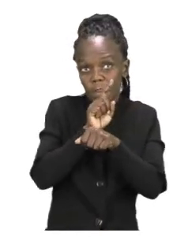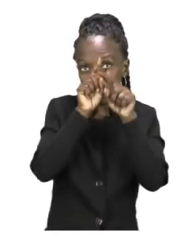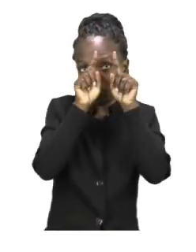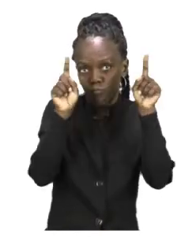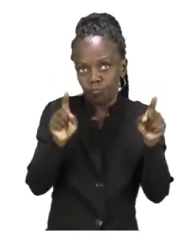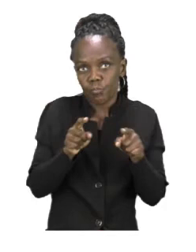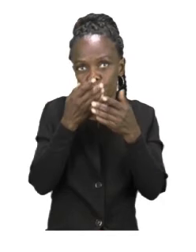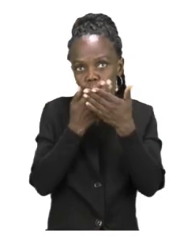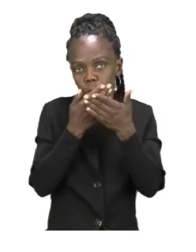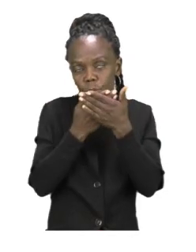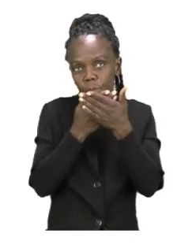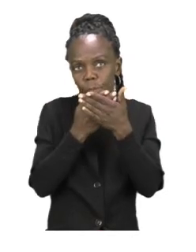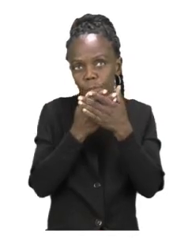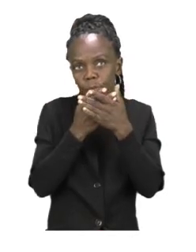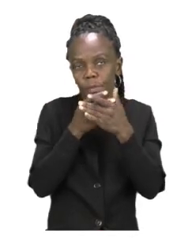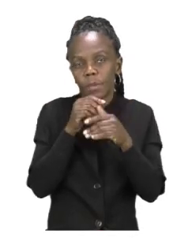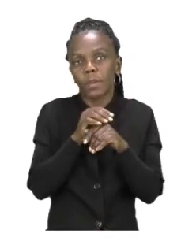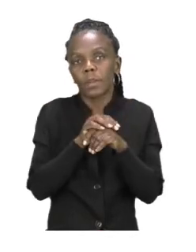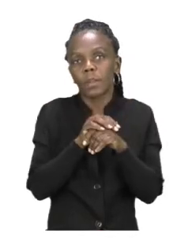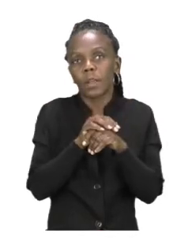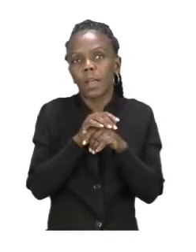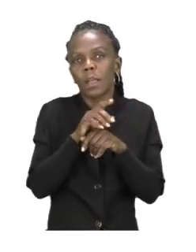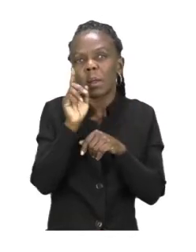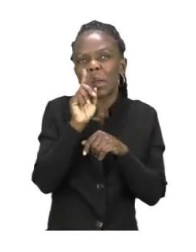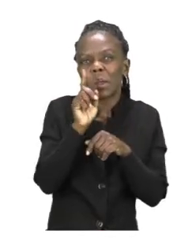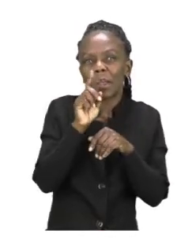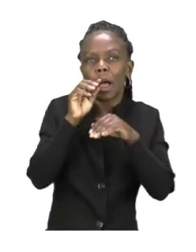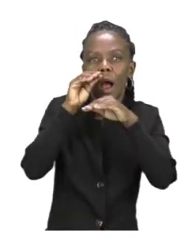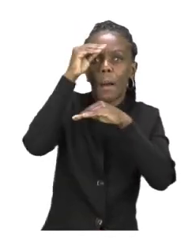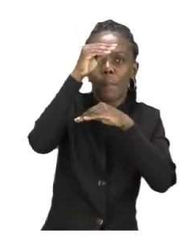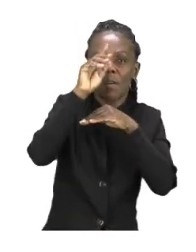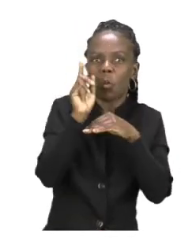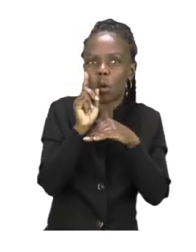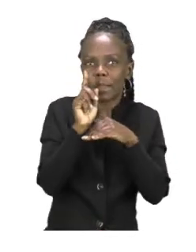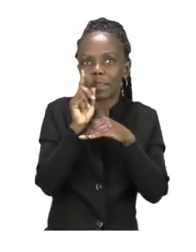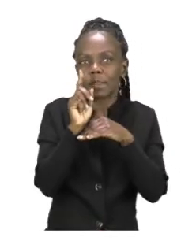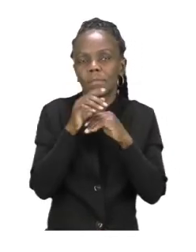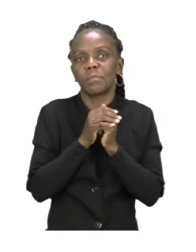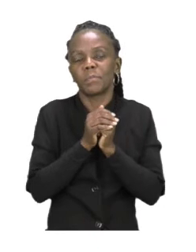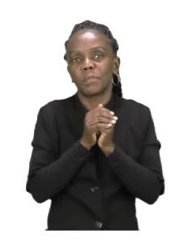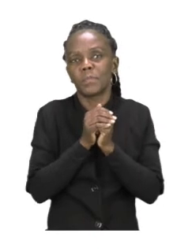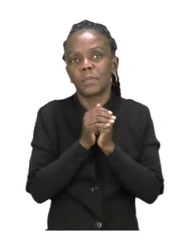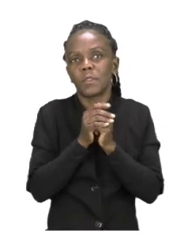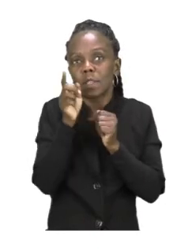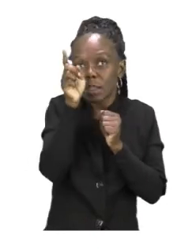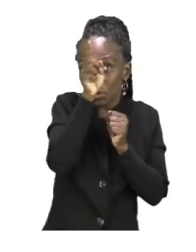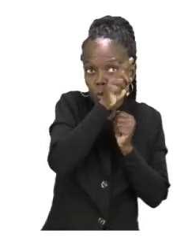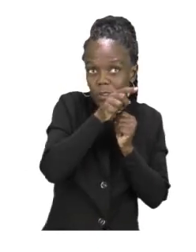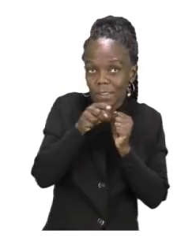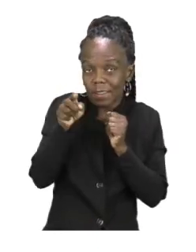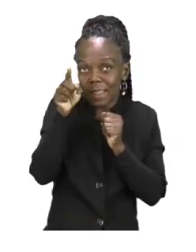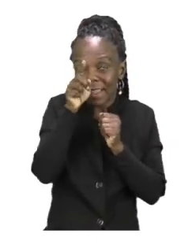circle the animal that is above. And then the second picture, you're going to circle the animal that